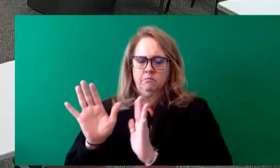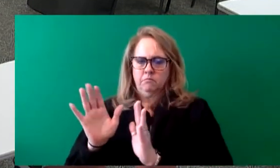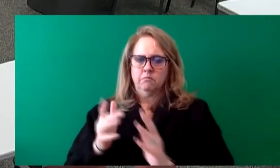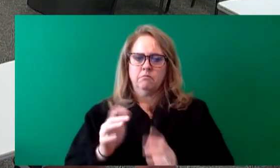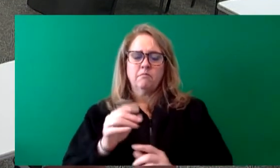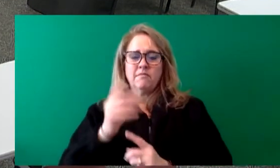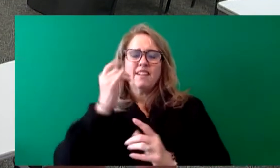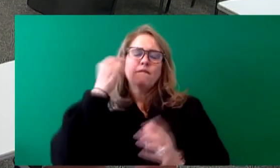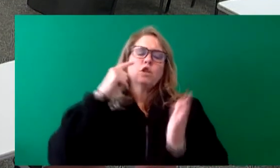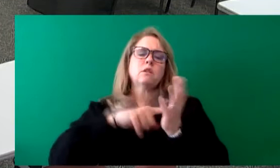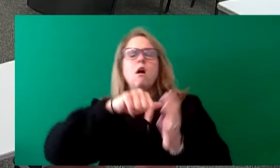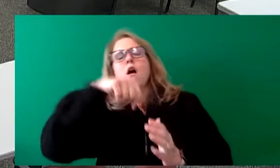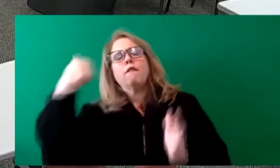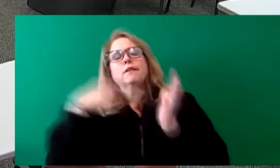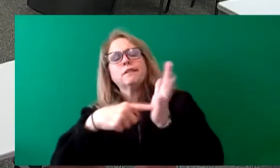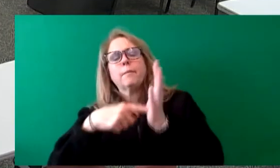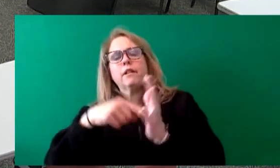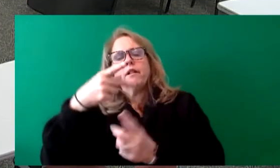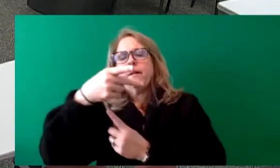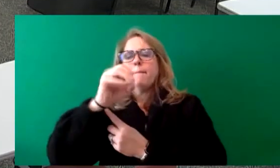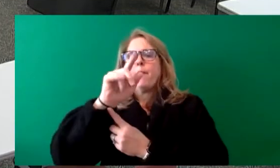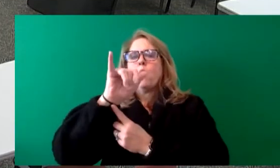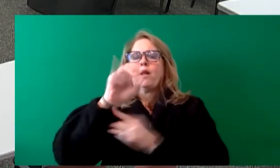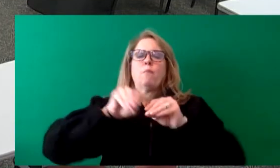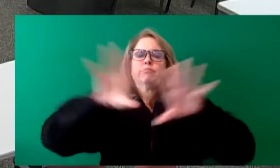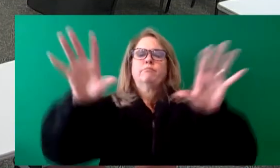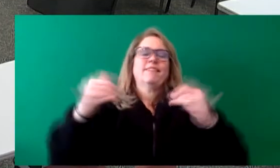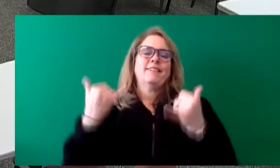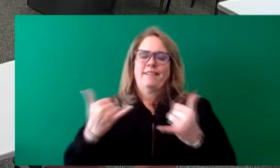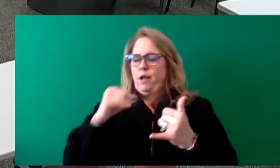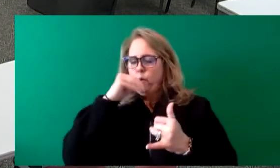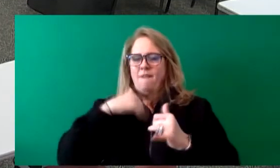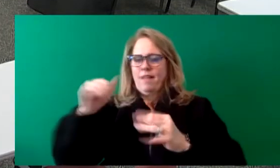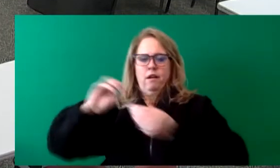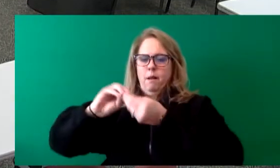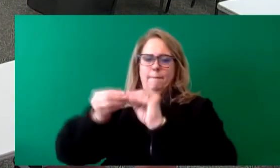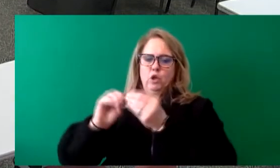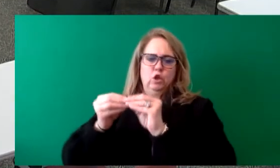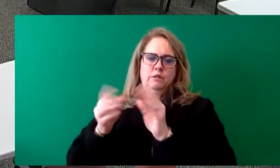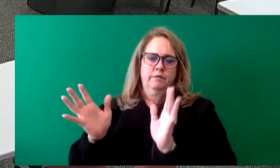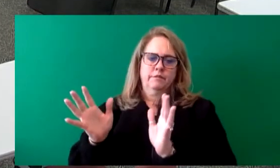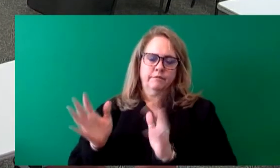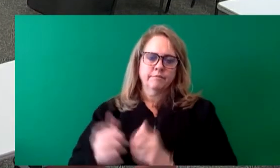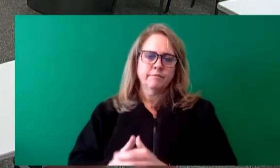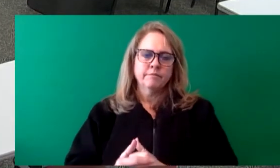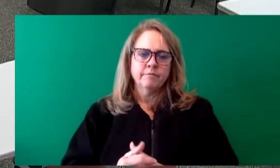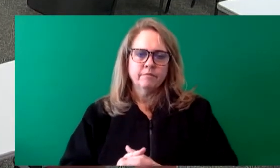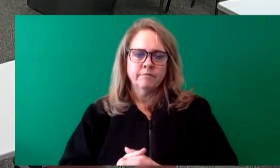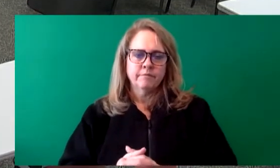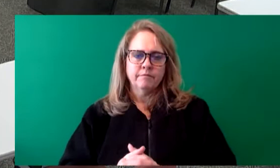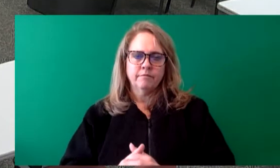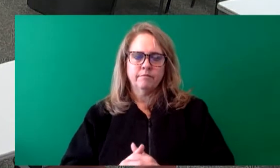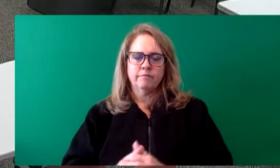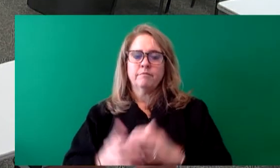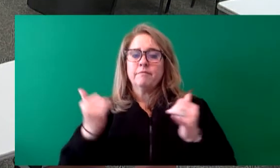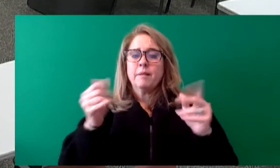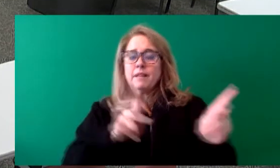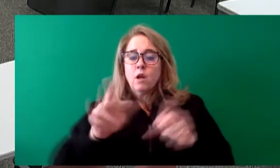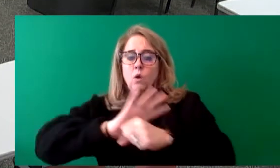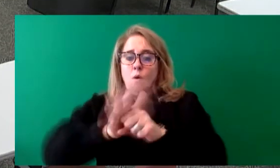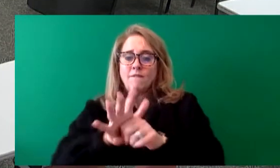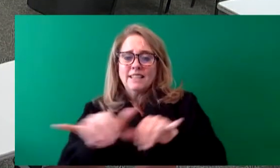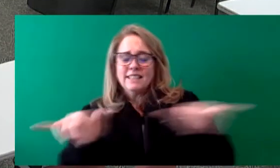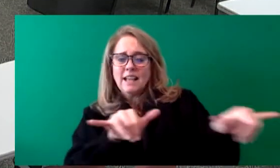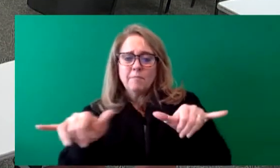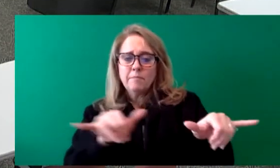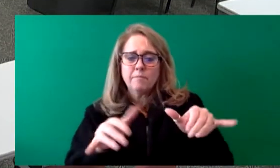in the past. And so I'll pause there, and maybe you can just explain that, if these numbers in the center of